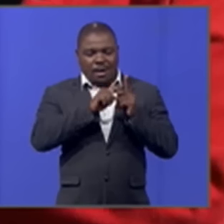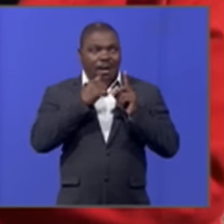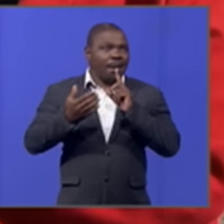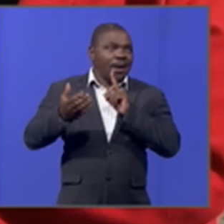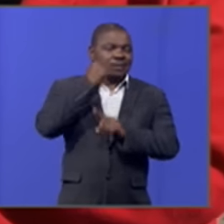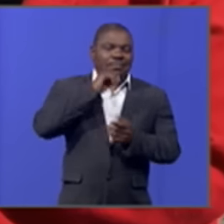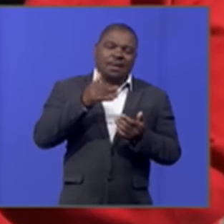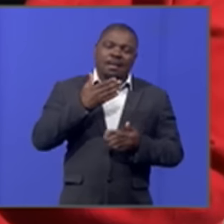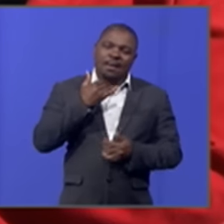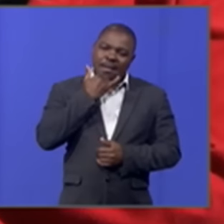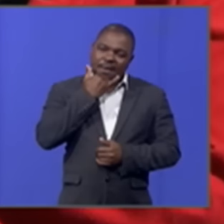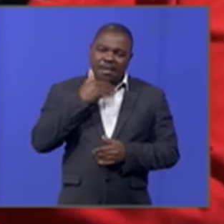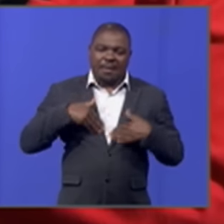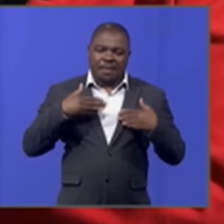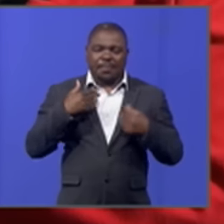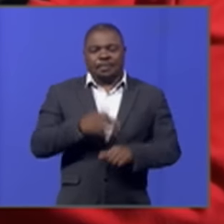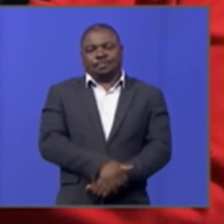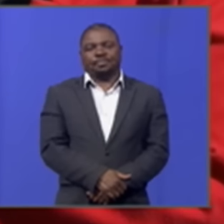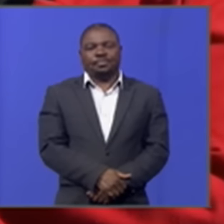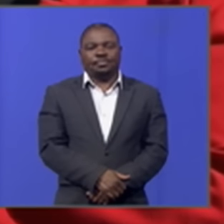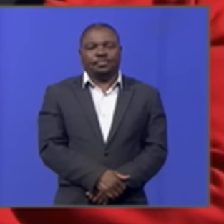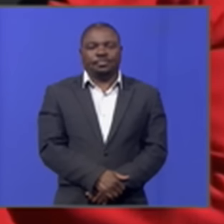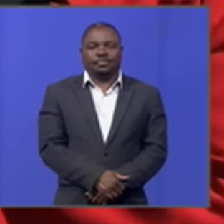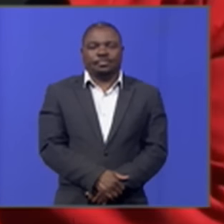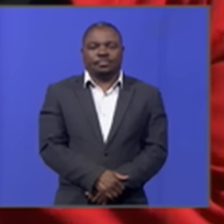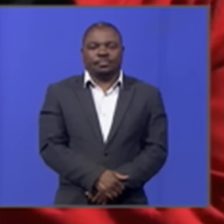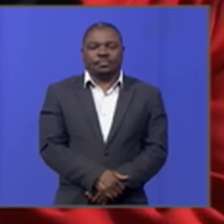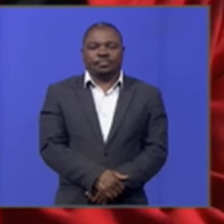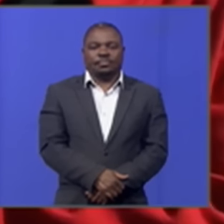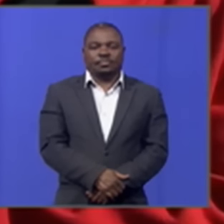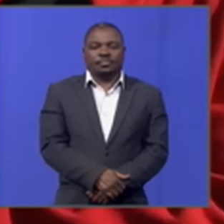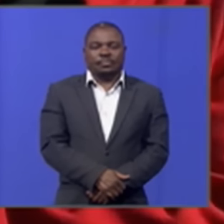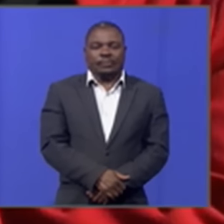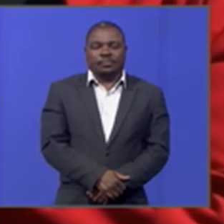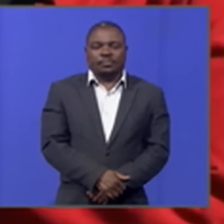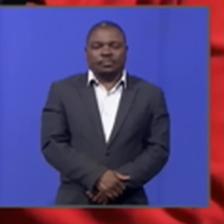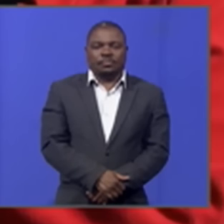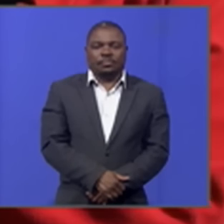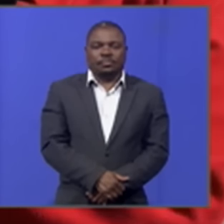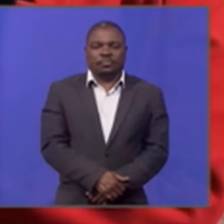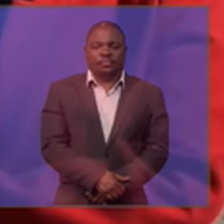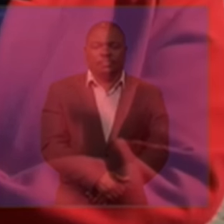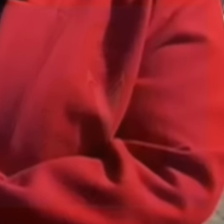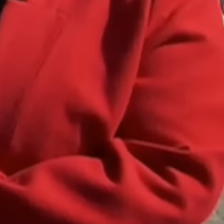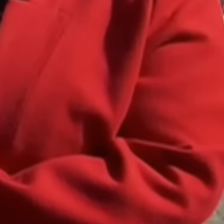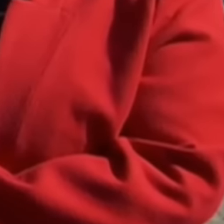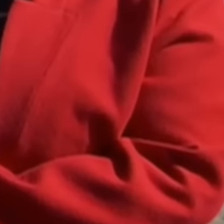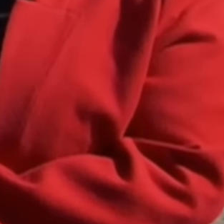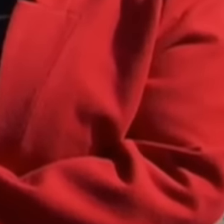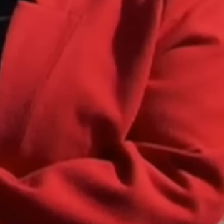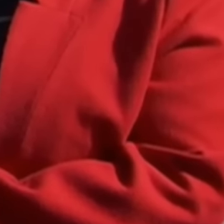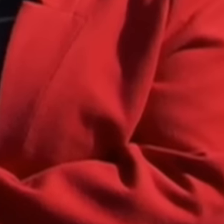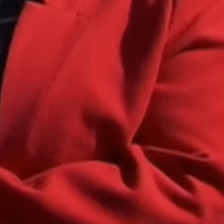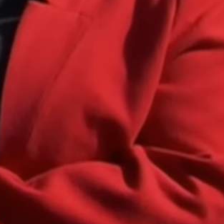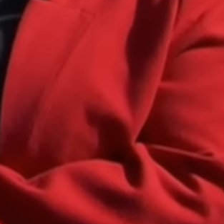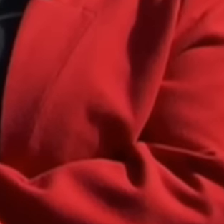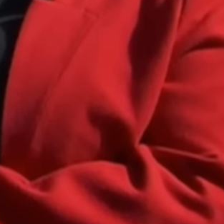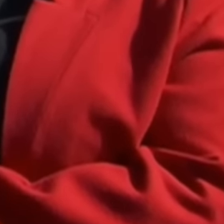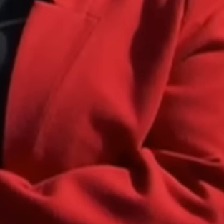gagwe. While we are in the class and having an interpreter who can explain and give us further information on how should